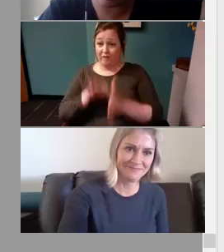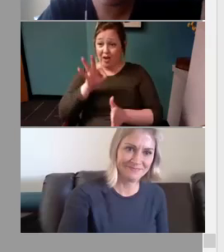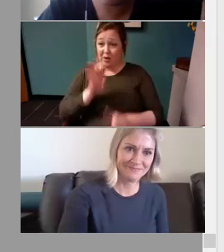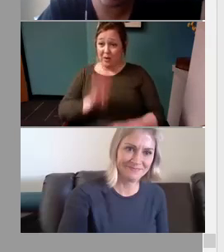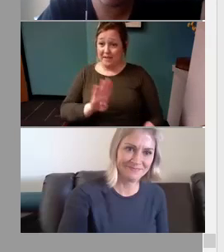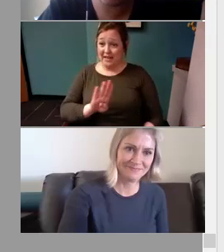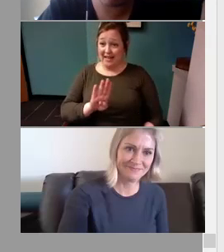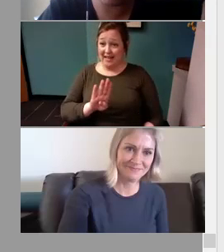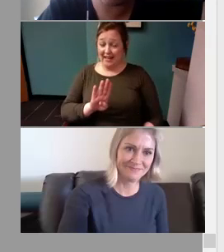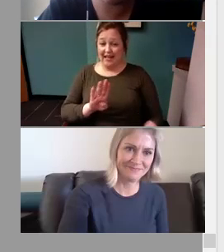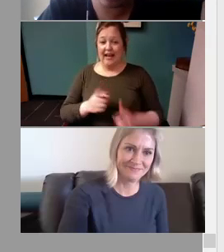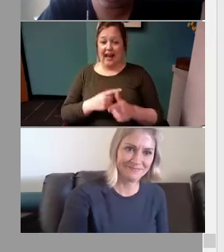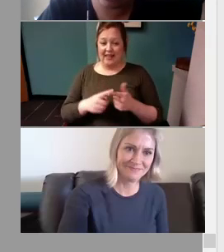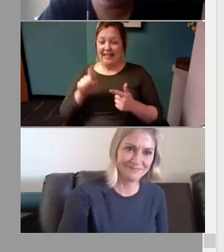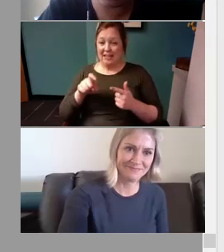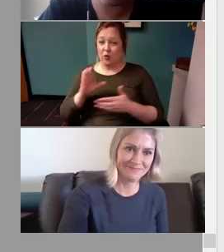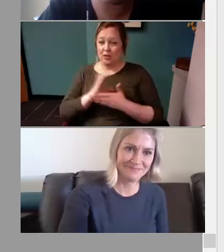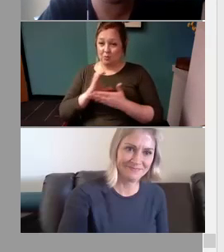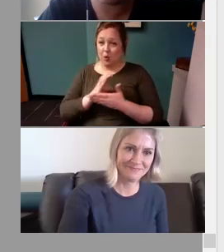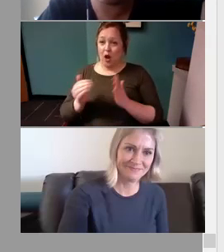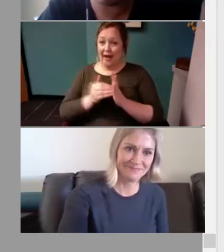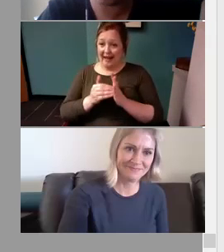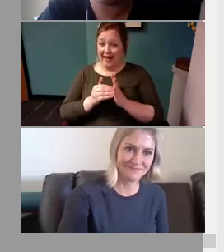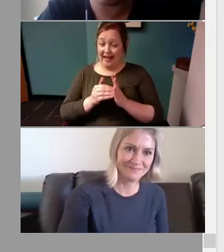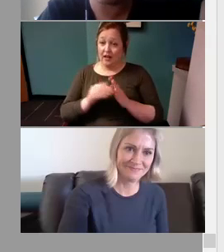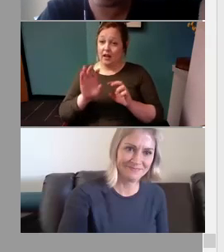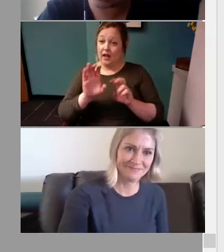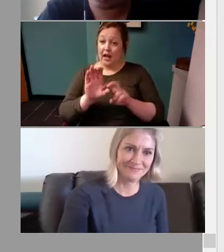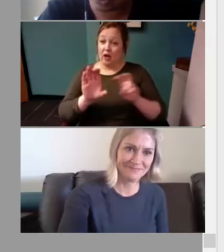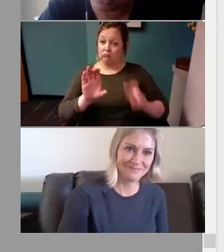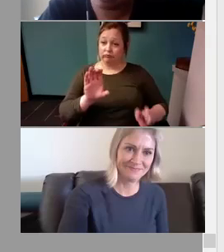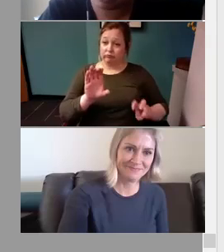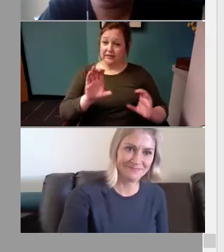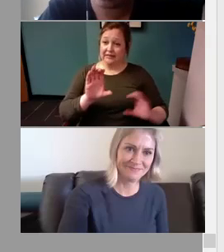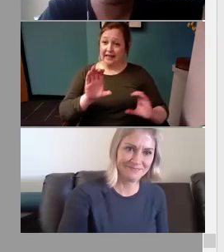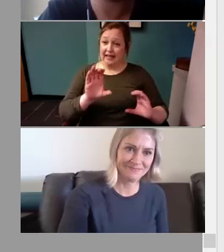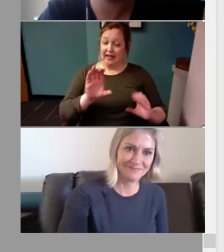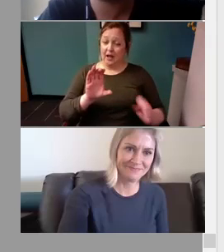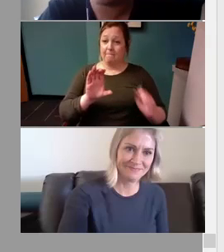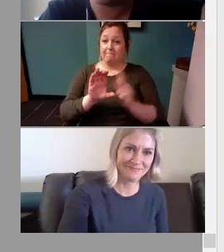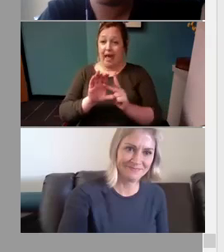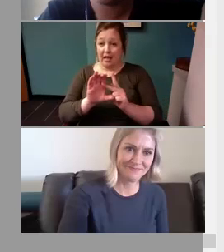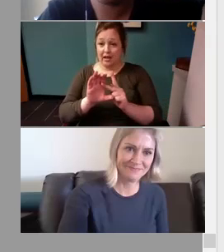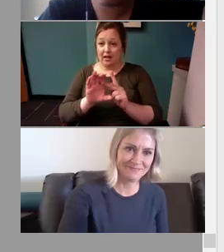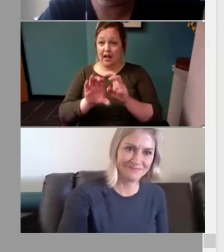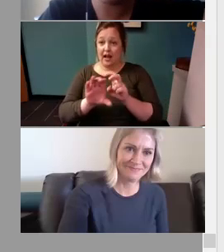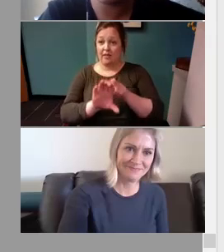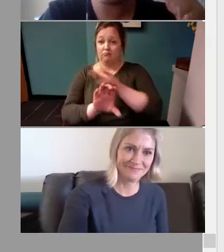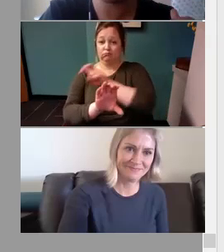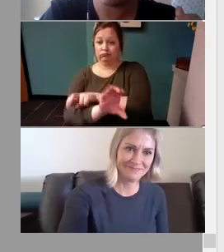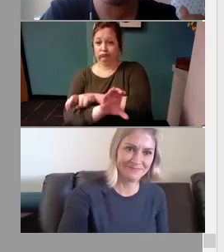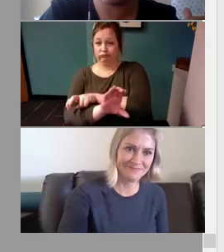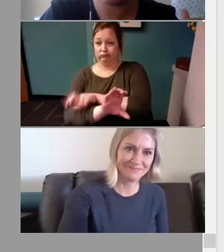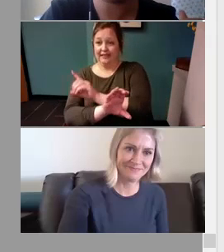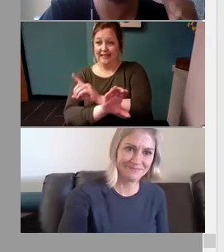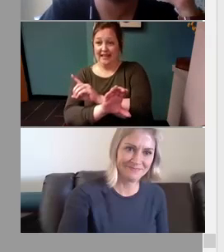from B. So I use B to explore C first, and then I come back to B, and then I explore D, right? And I'm done. Now